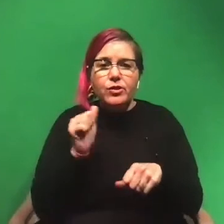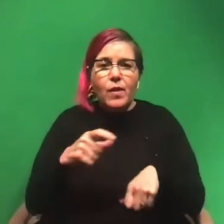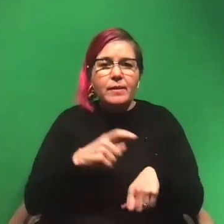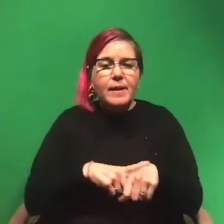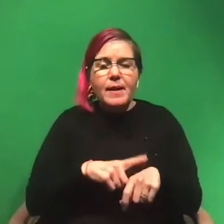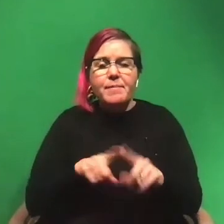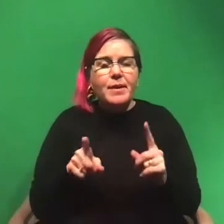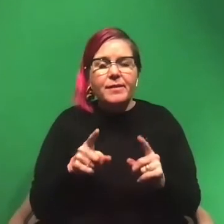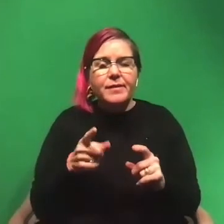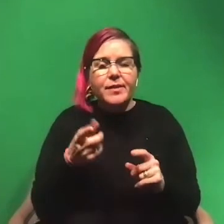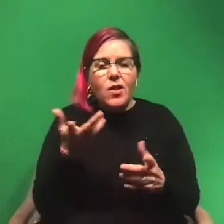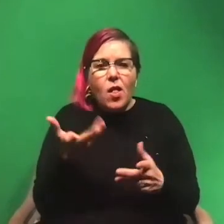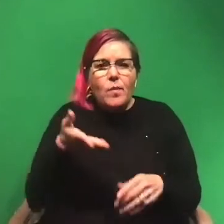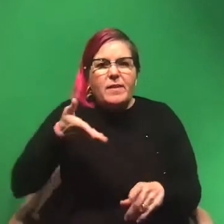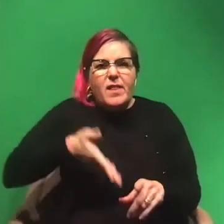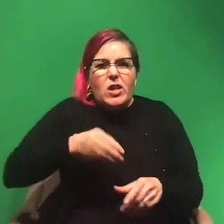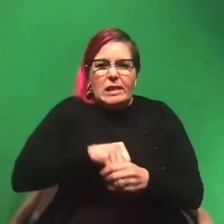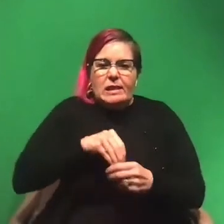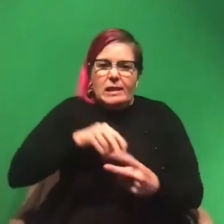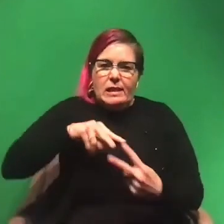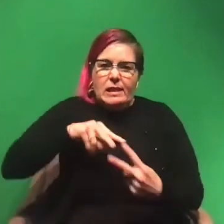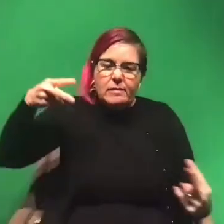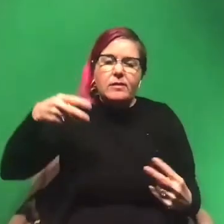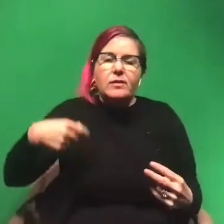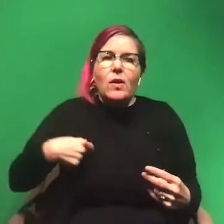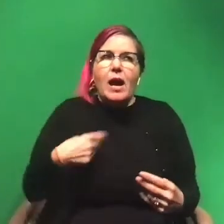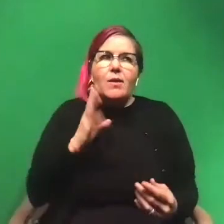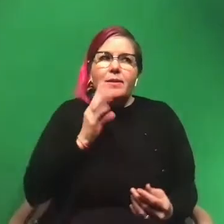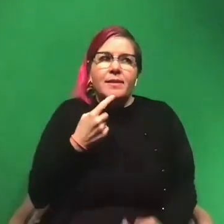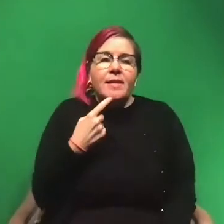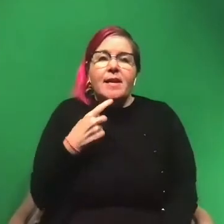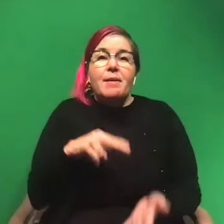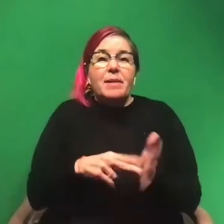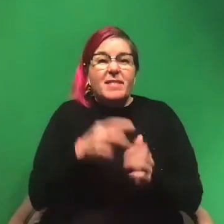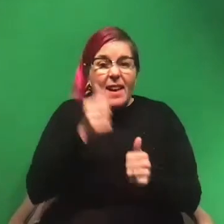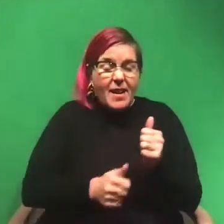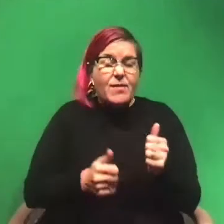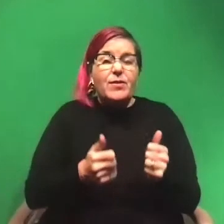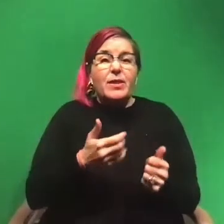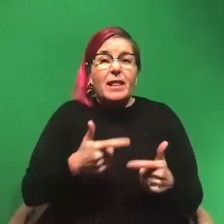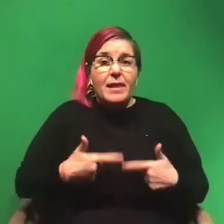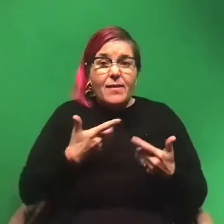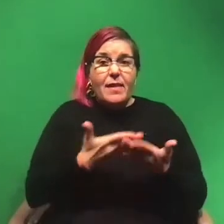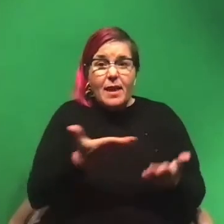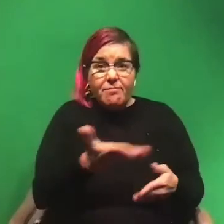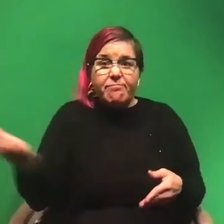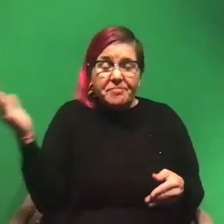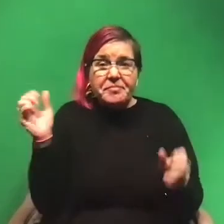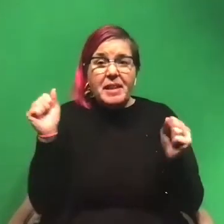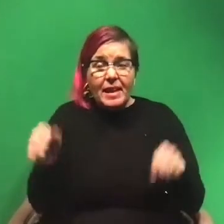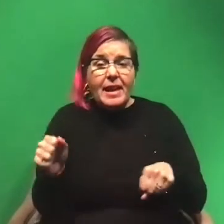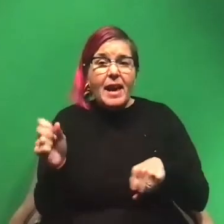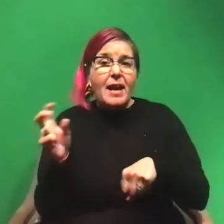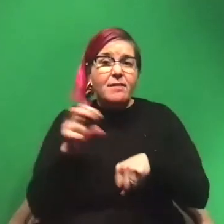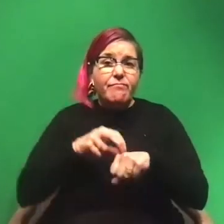there. And that I will argue that every single organism out there can be or